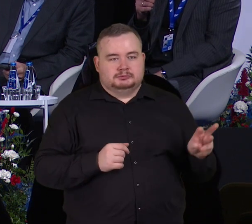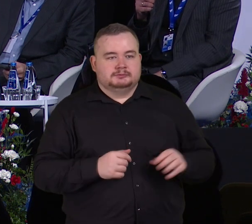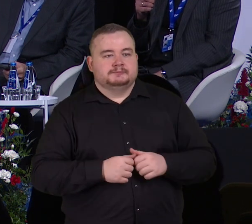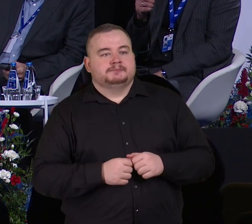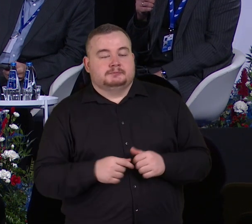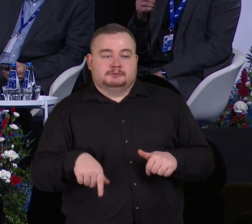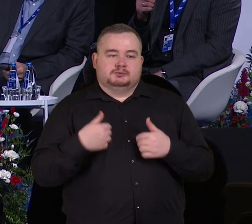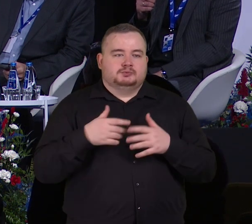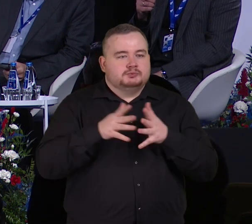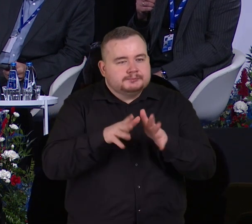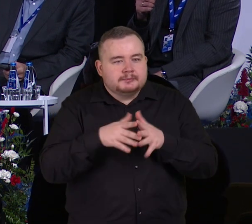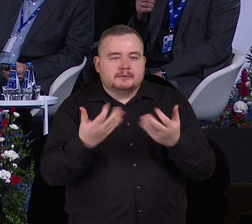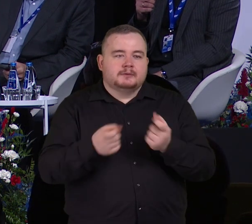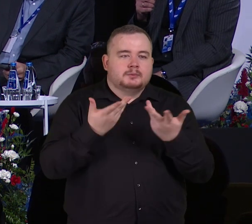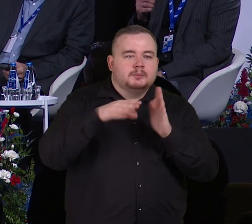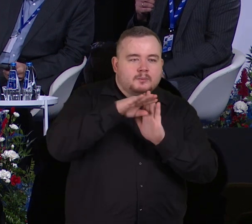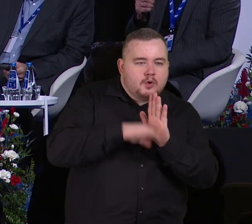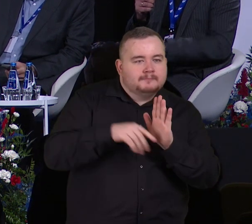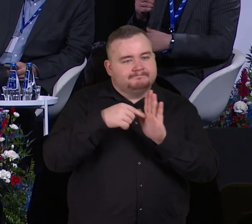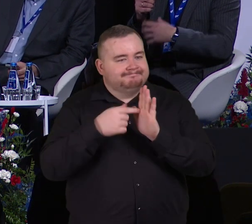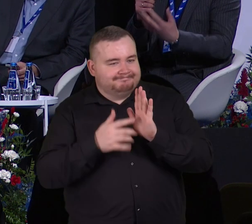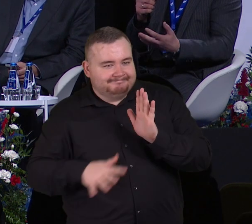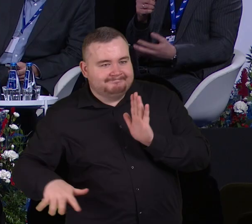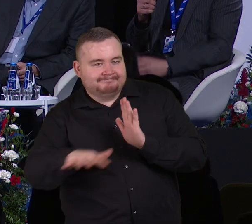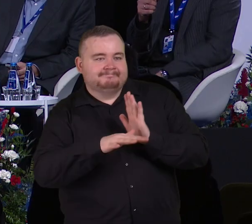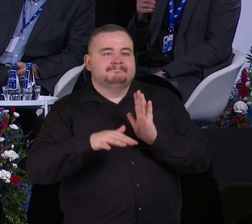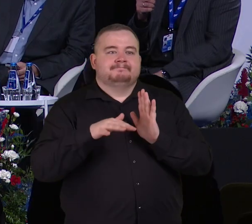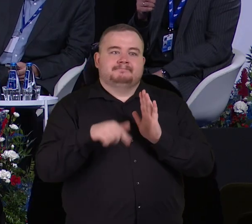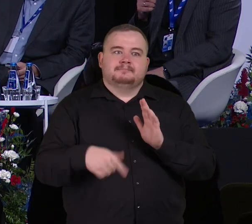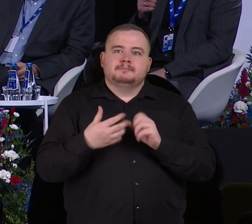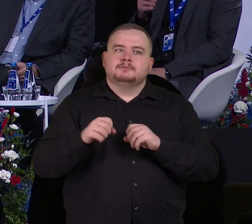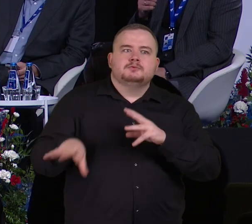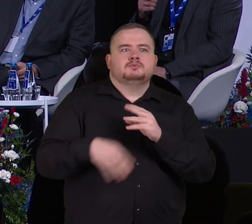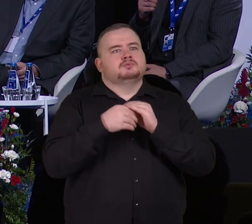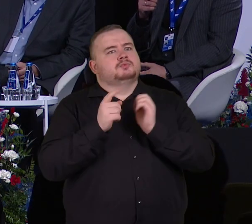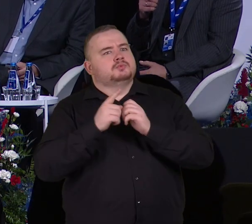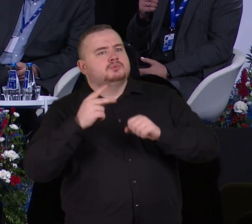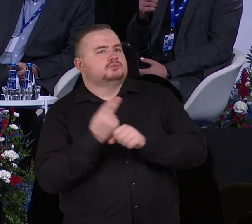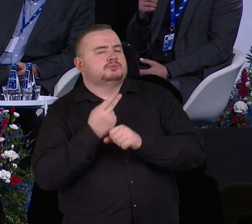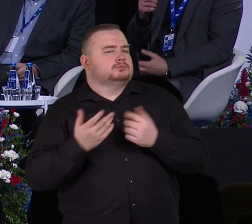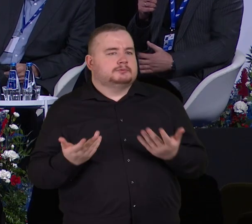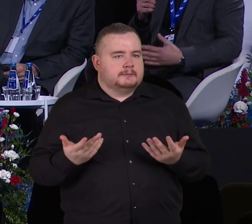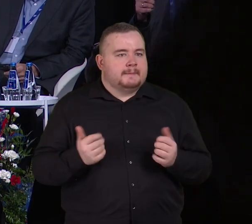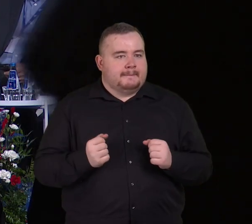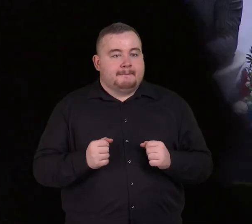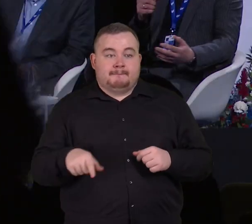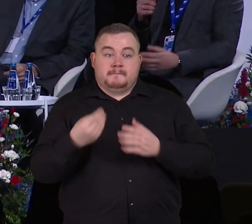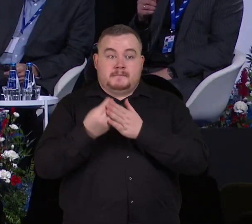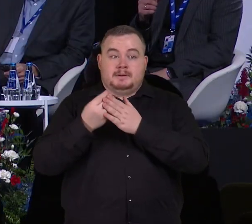of Eastern Poland. Dodatkowy benefit, tylko tak naprawdę te środki nam And it's